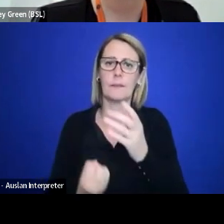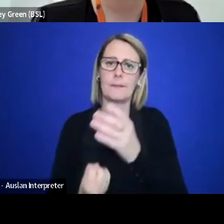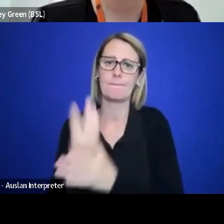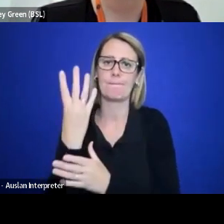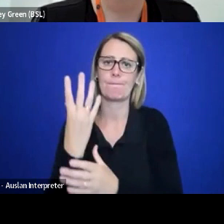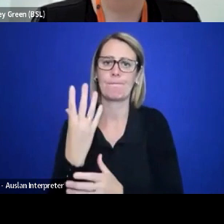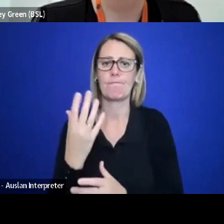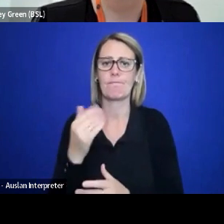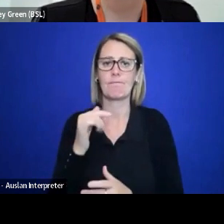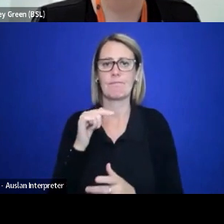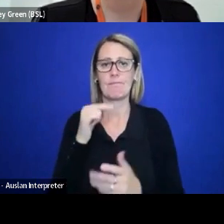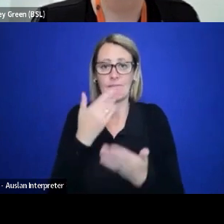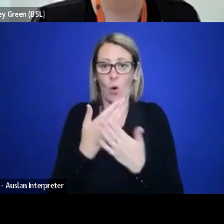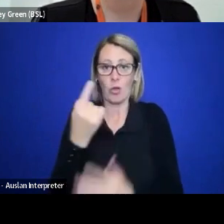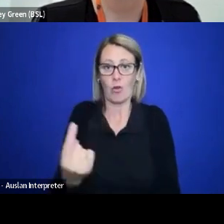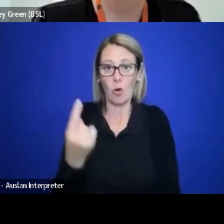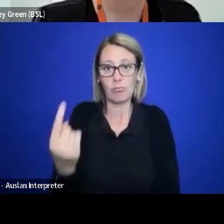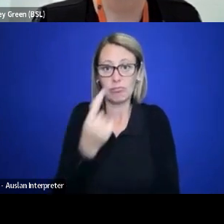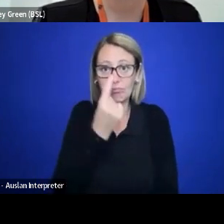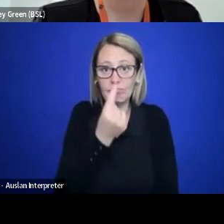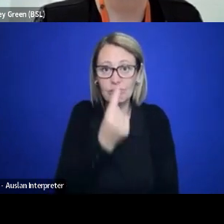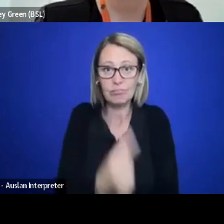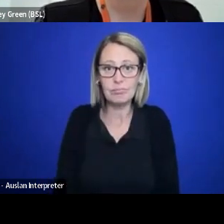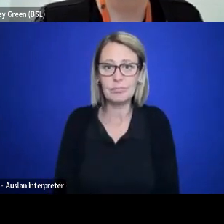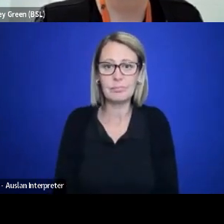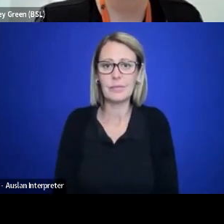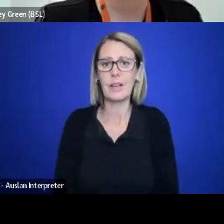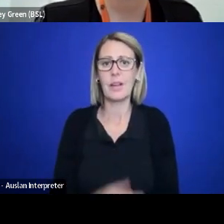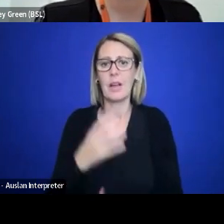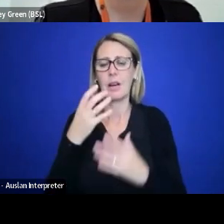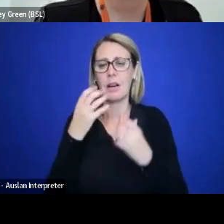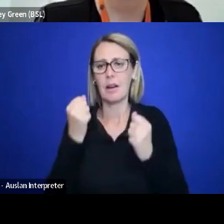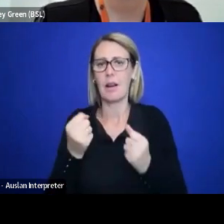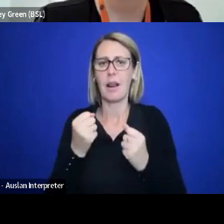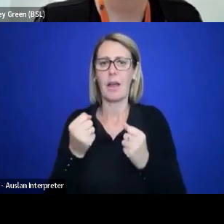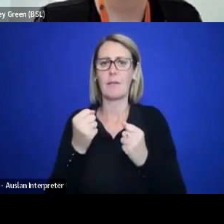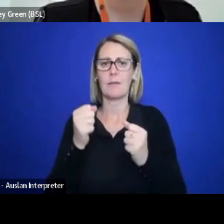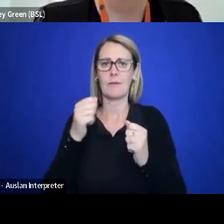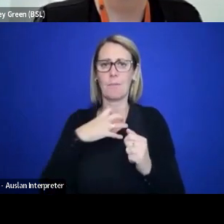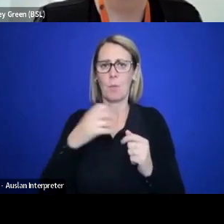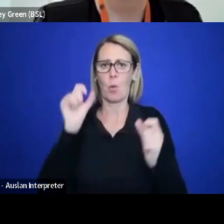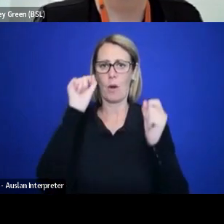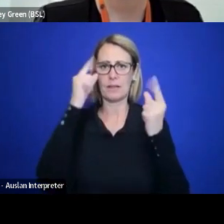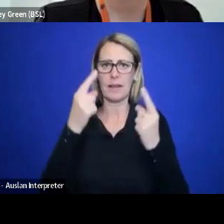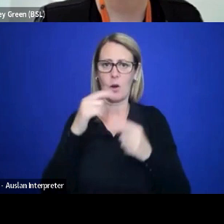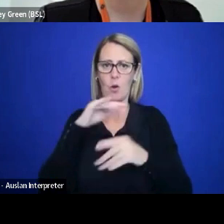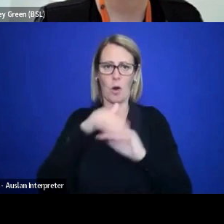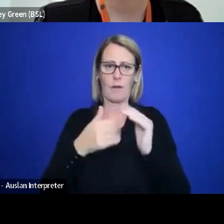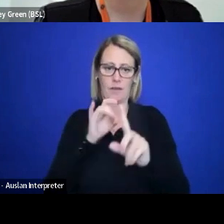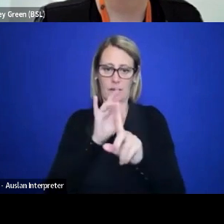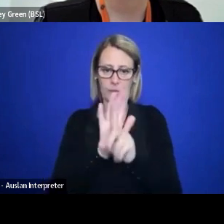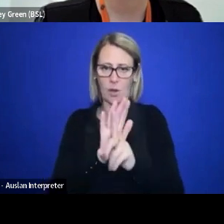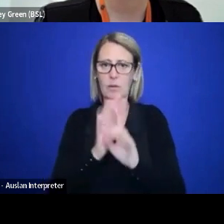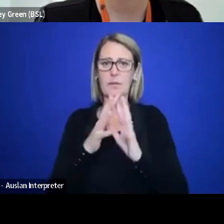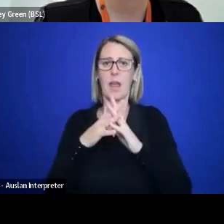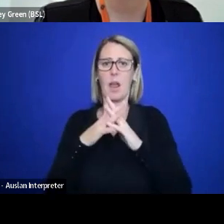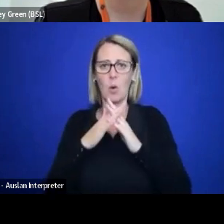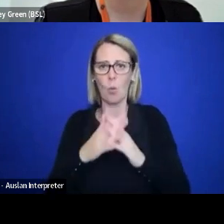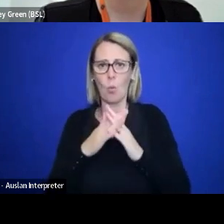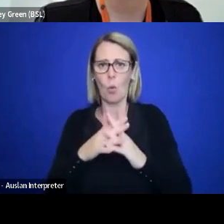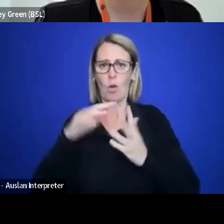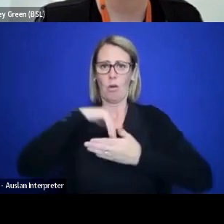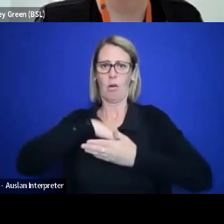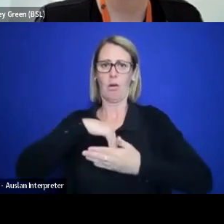on their own and have a greater sense of agency and self-worth, and build a future for